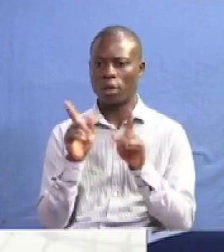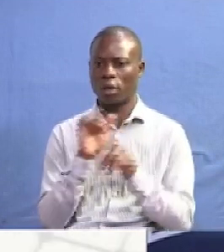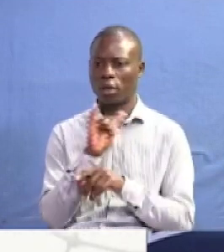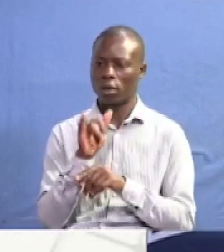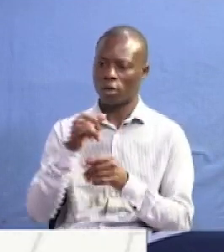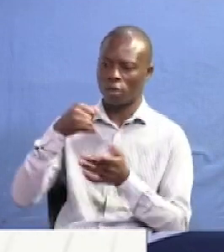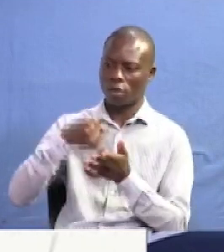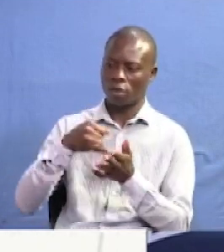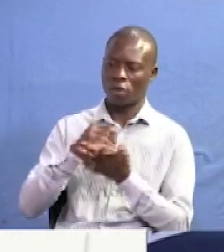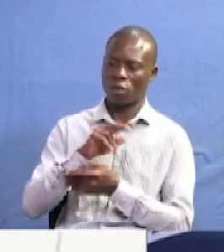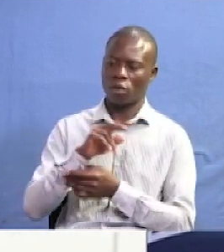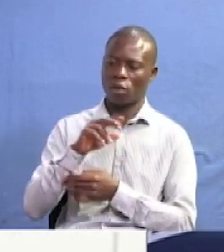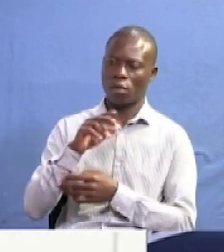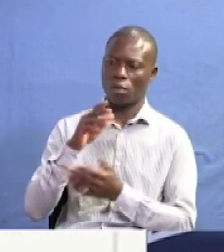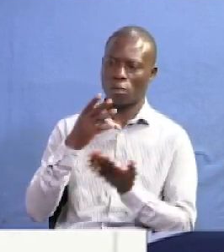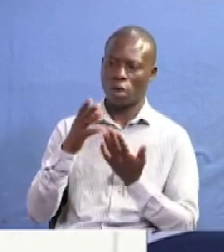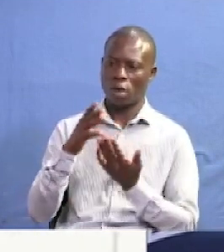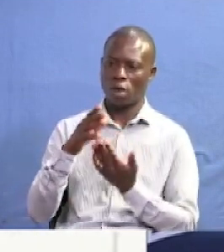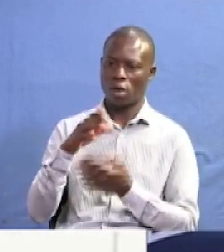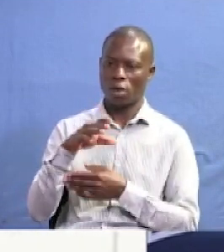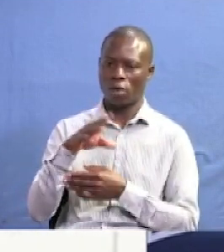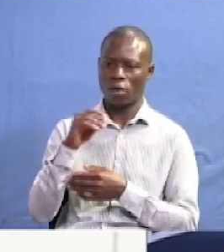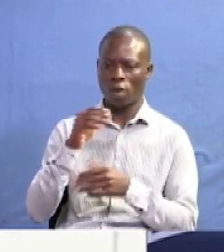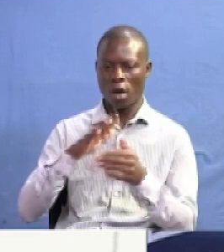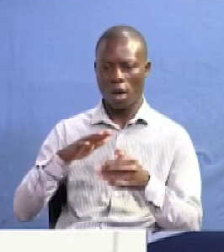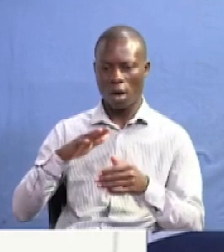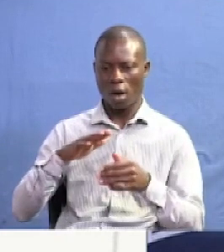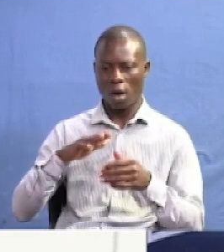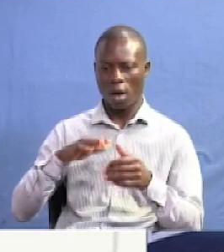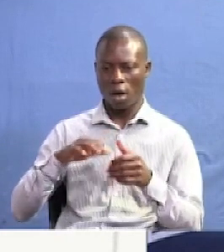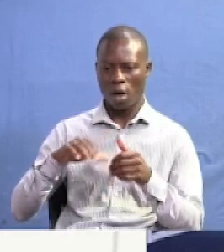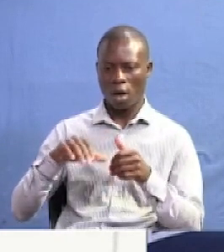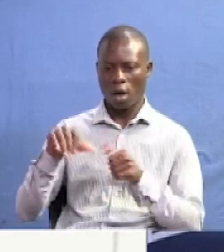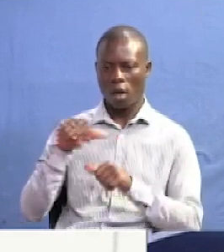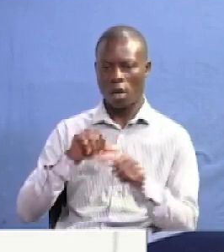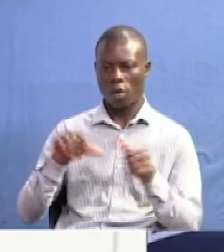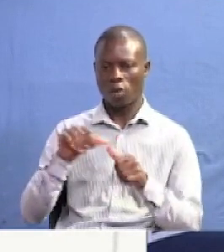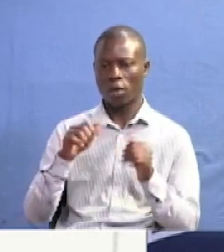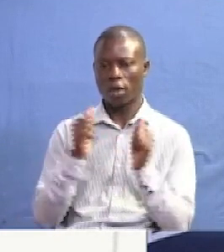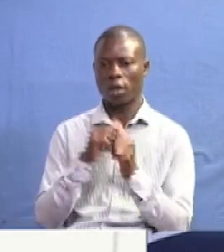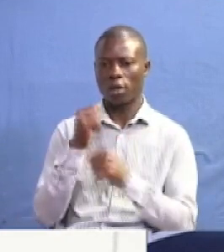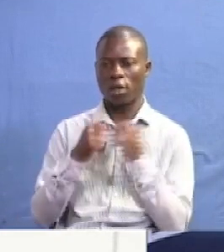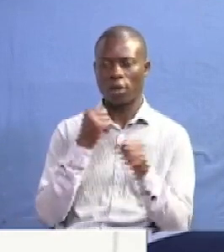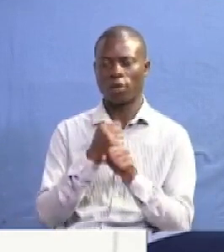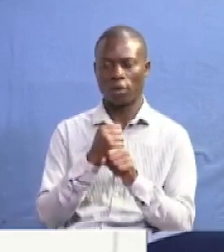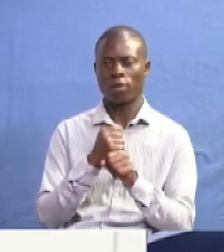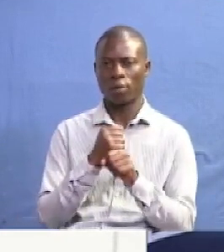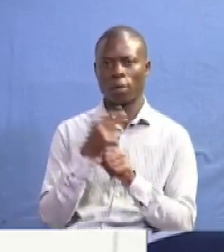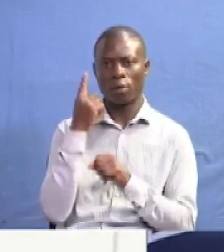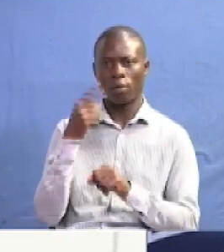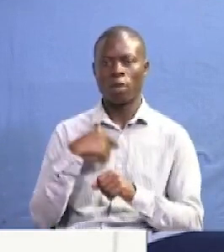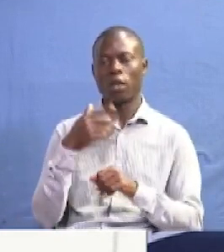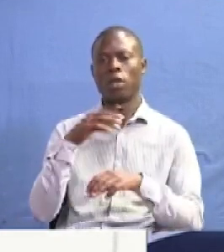so it took about 10 years, over 10 years, for me